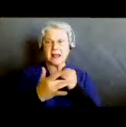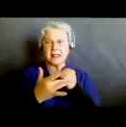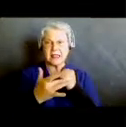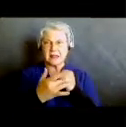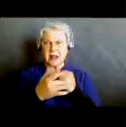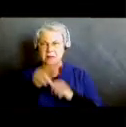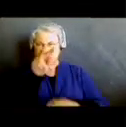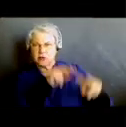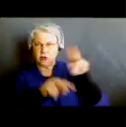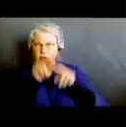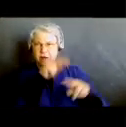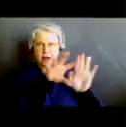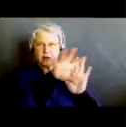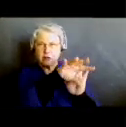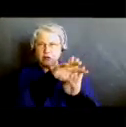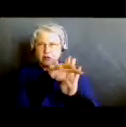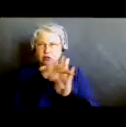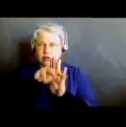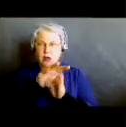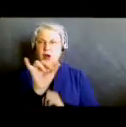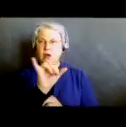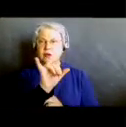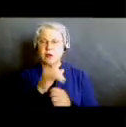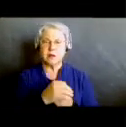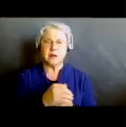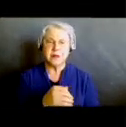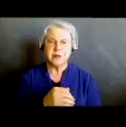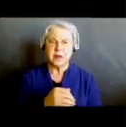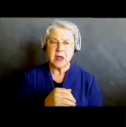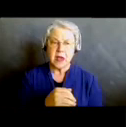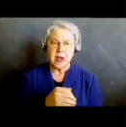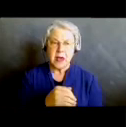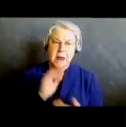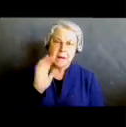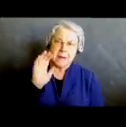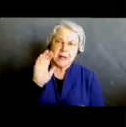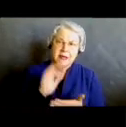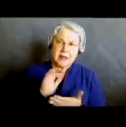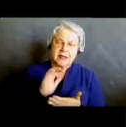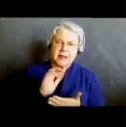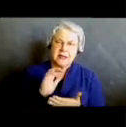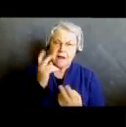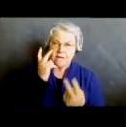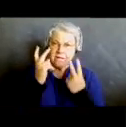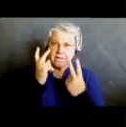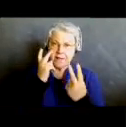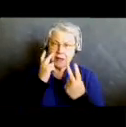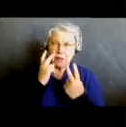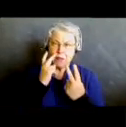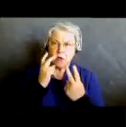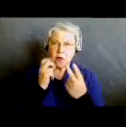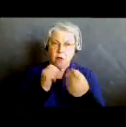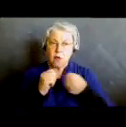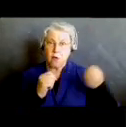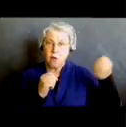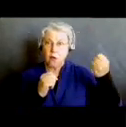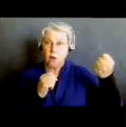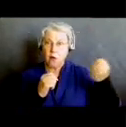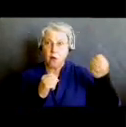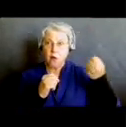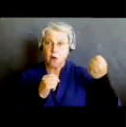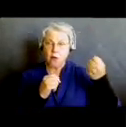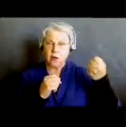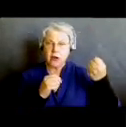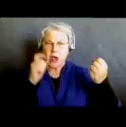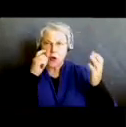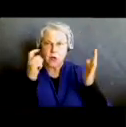this, but the routine and less visible violences of deterrence is naturalized both in the US-Mexico